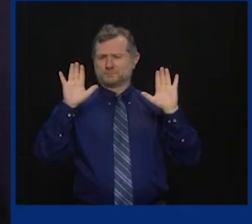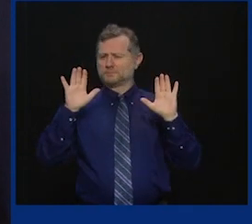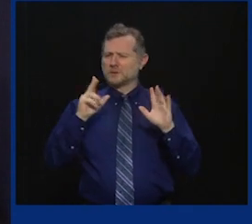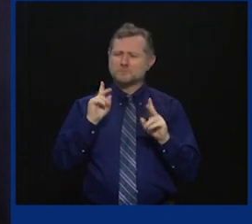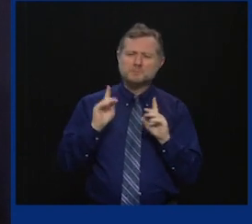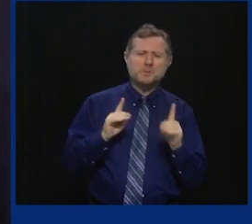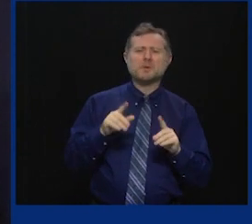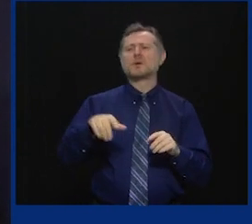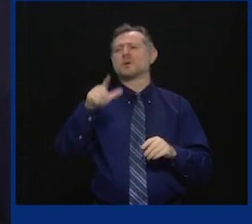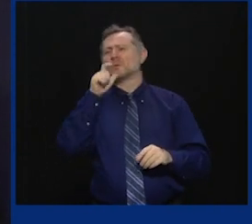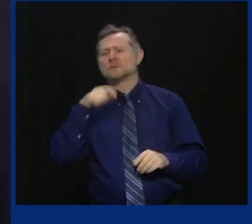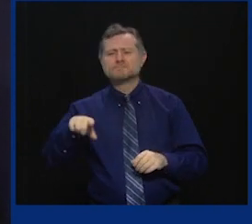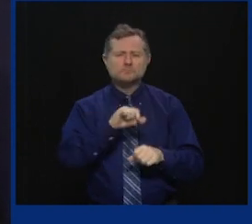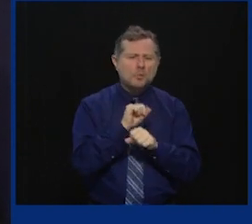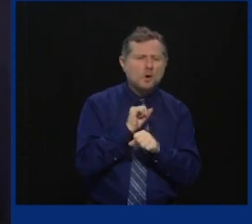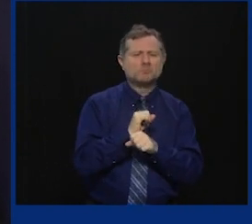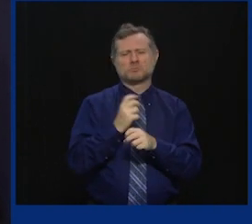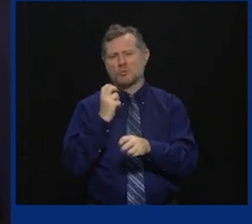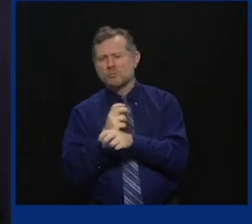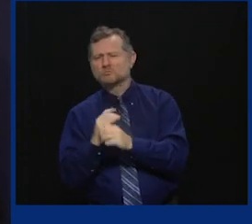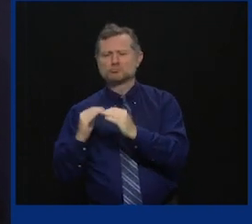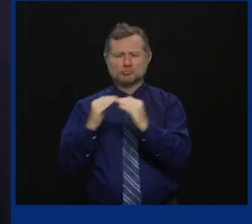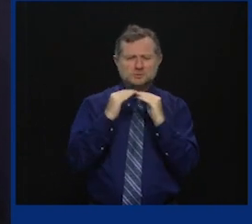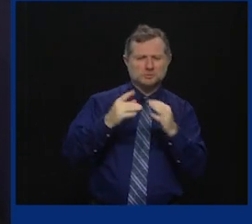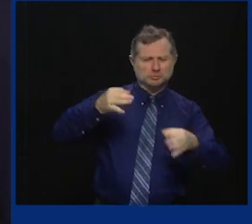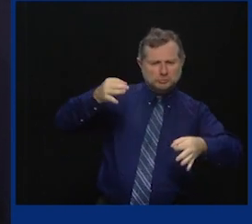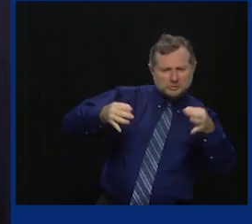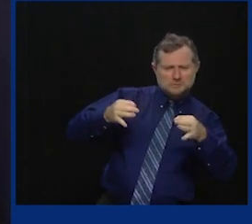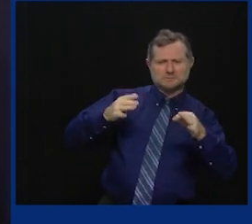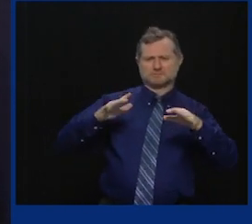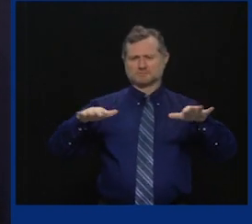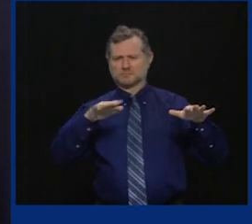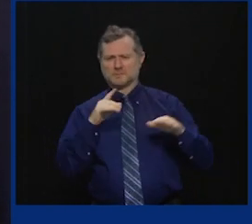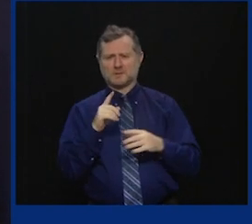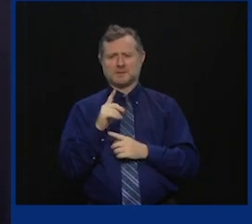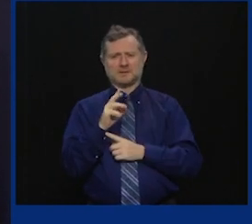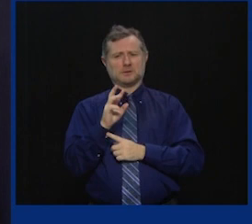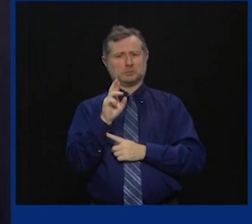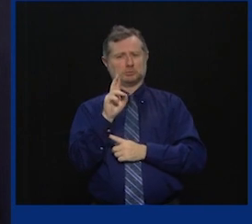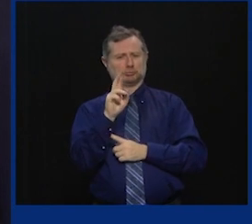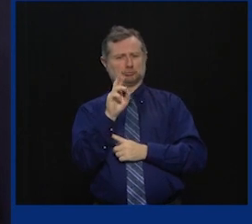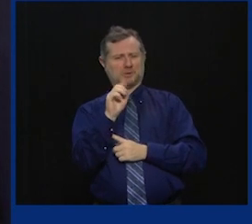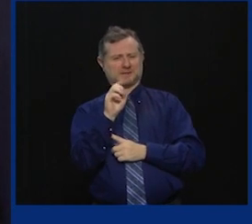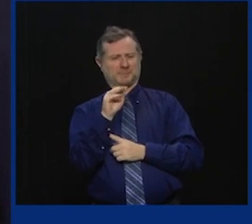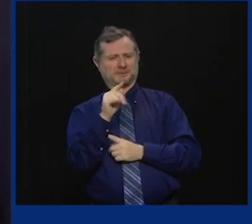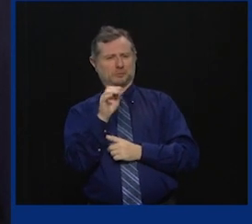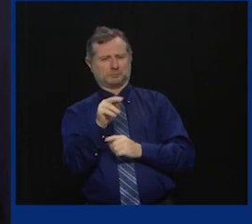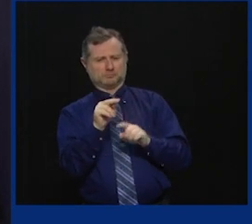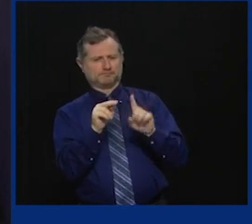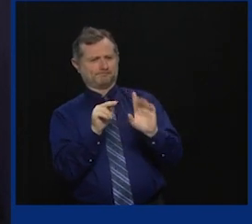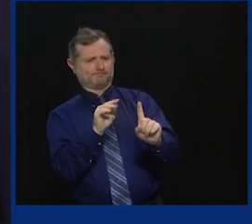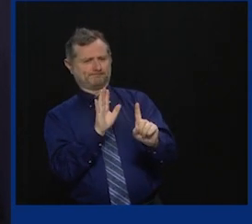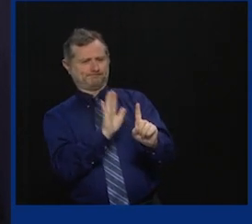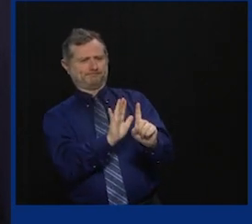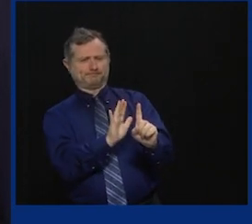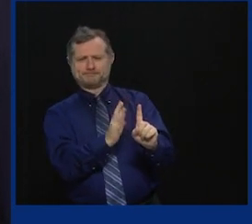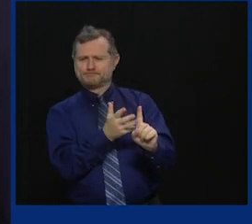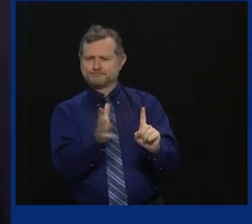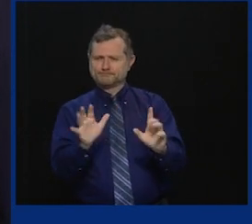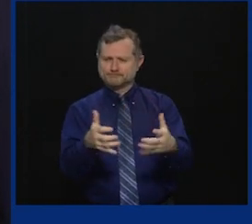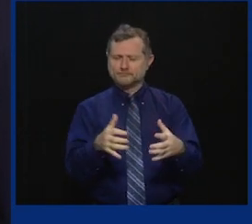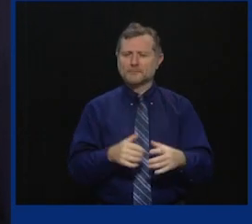ultimately redemption. And when you get a group of people like this, from district attorneys to religious leaders to electeds and